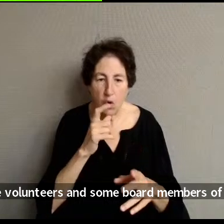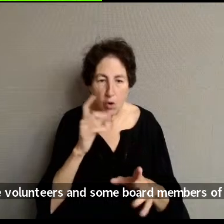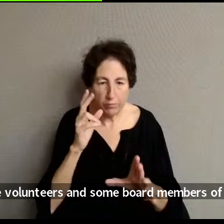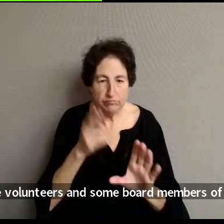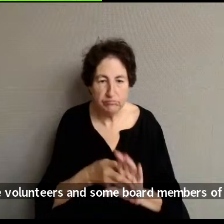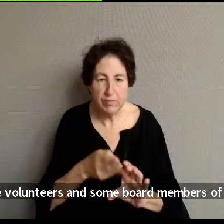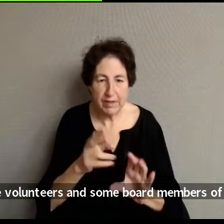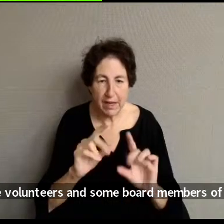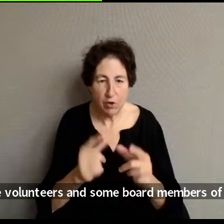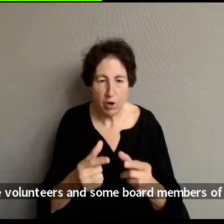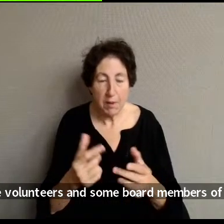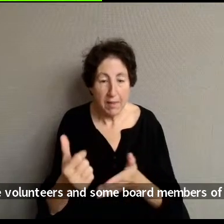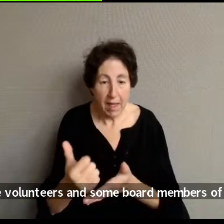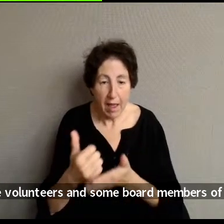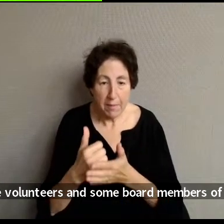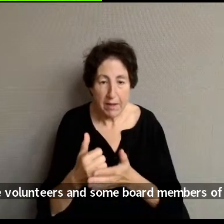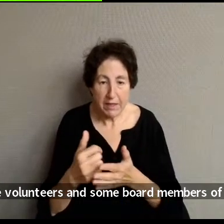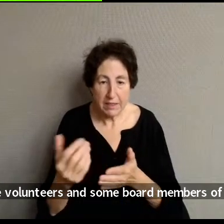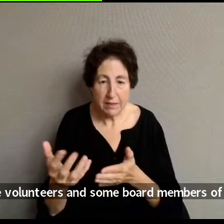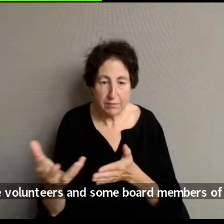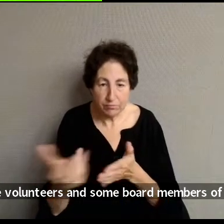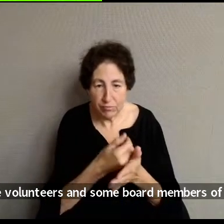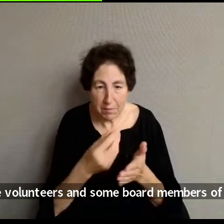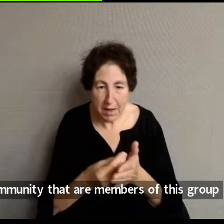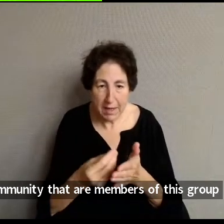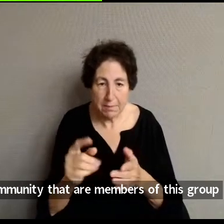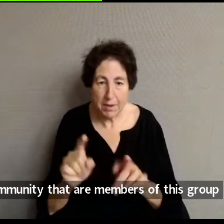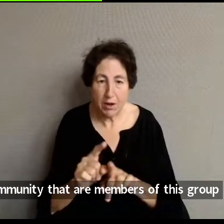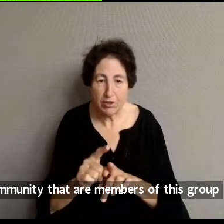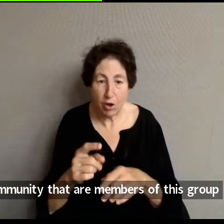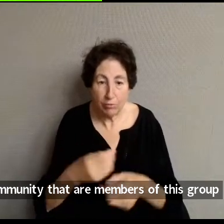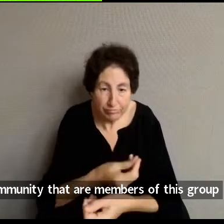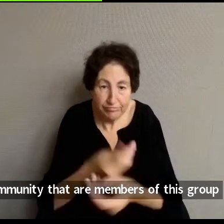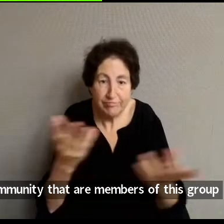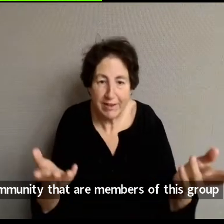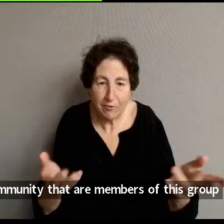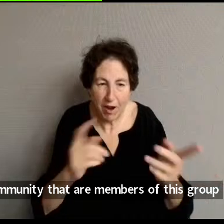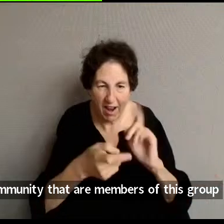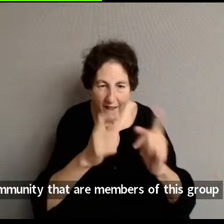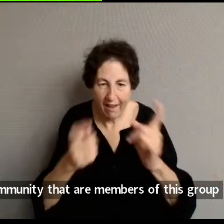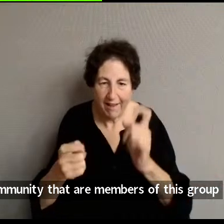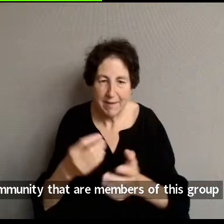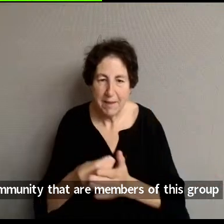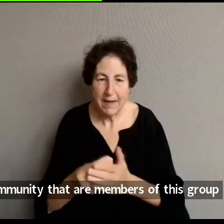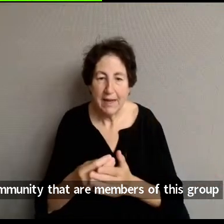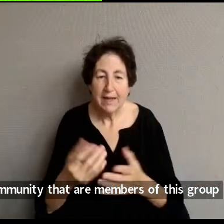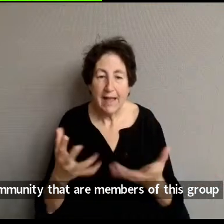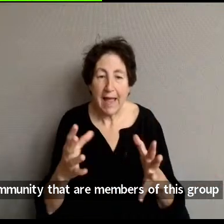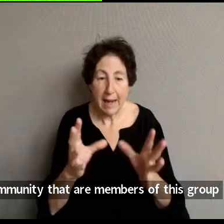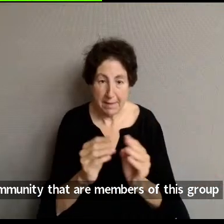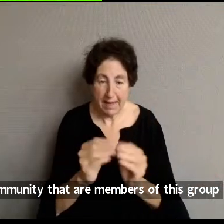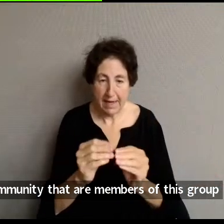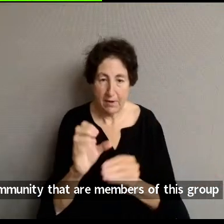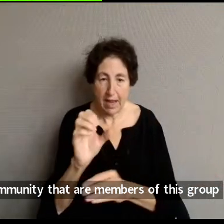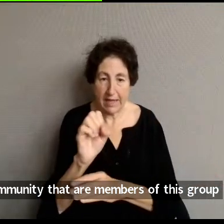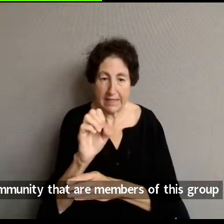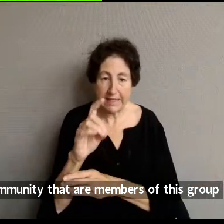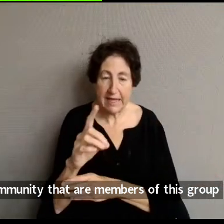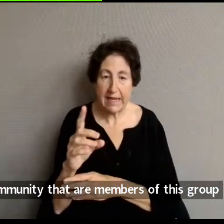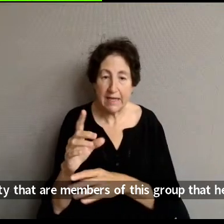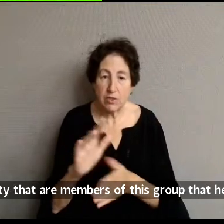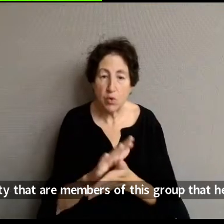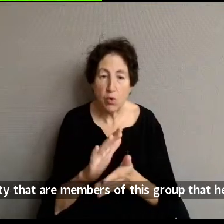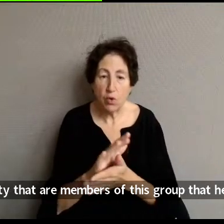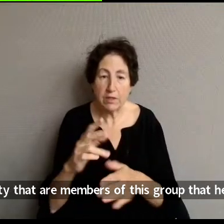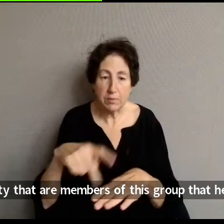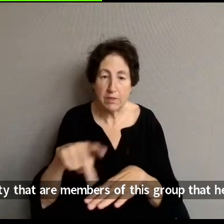group that help us both raise money but also give money away, met with the principals from the SSD schools, the 5 SSD